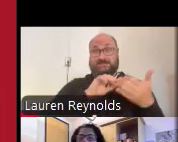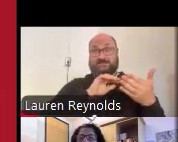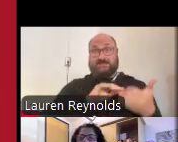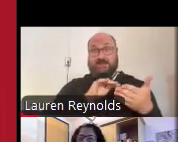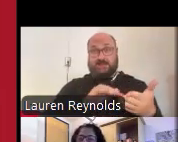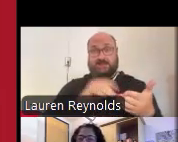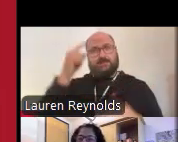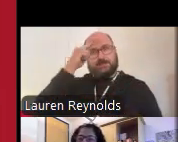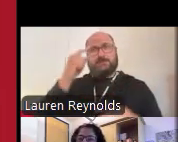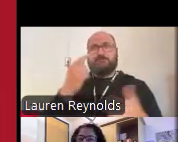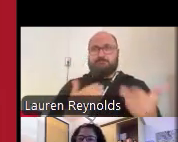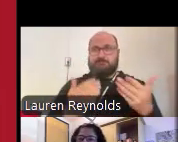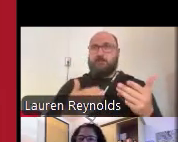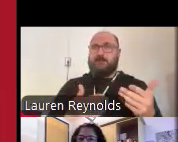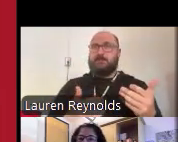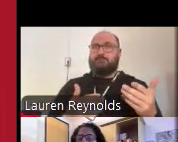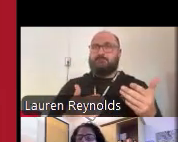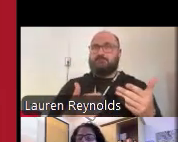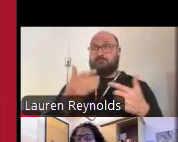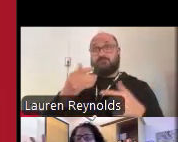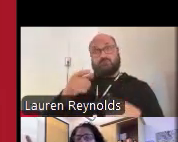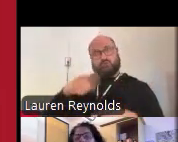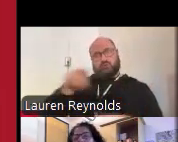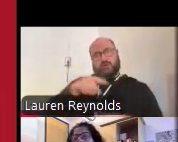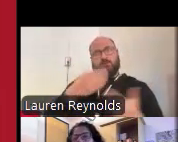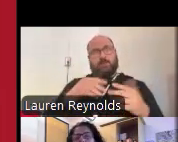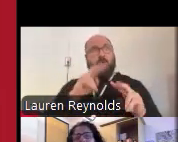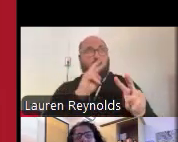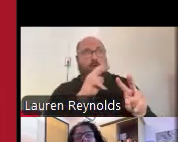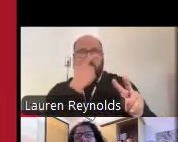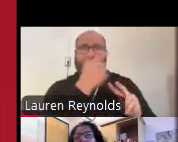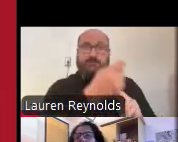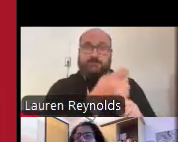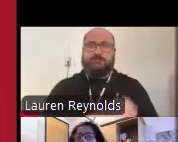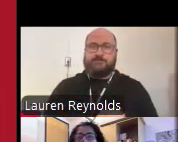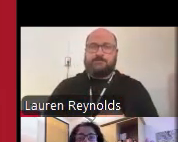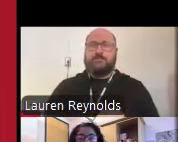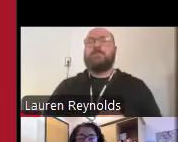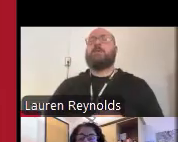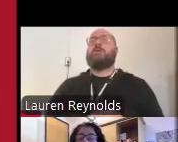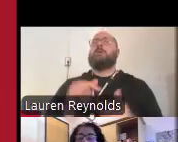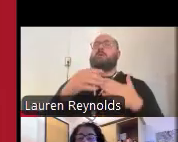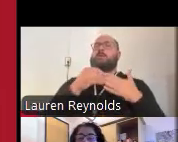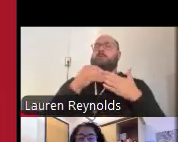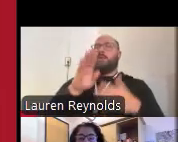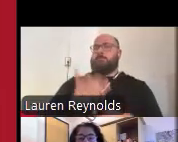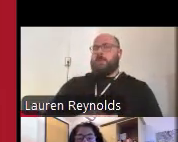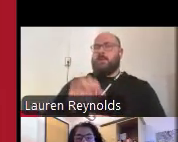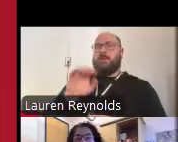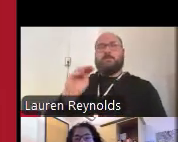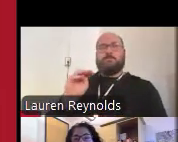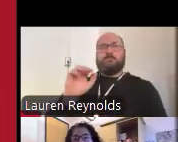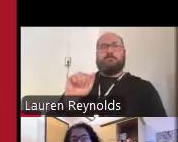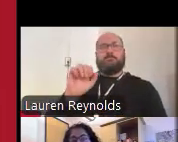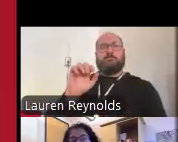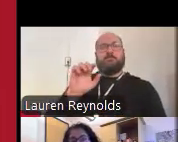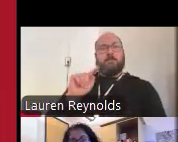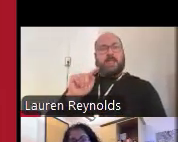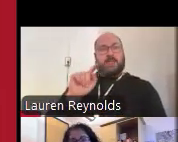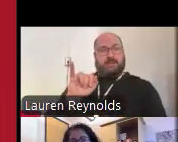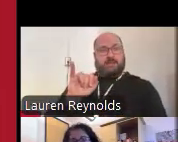probably of interest to all of you today. And this is work really being led by Maddie, our